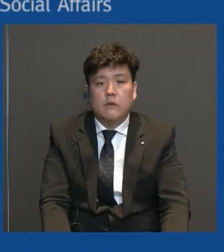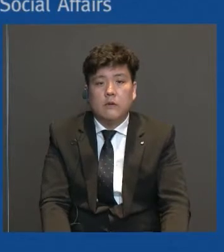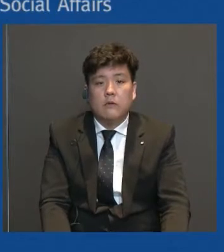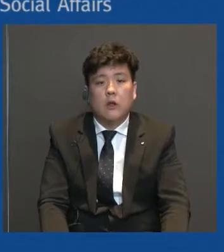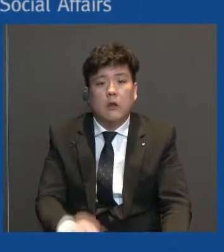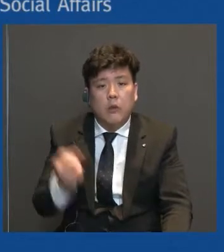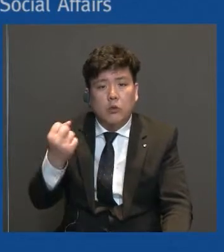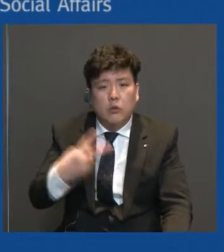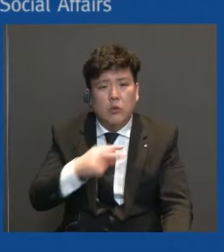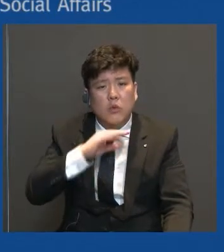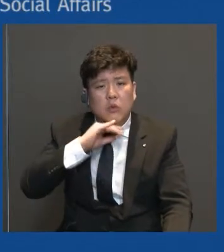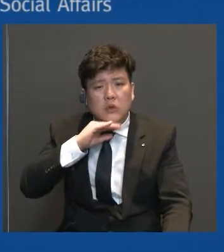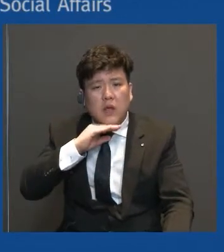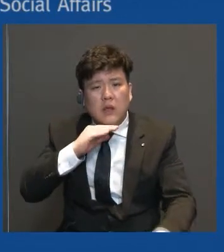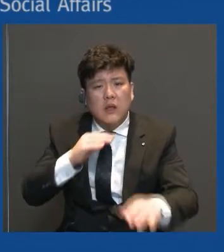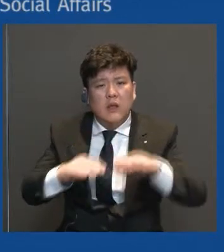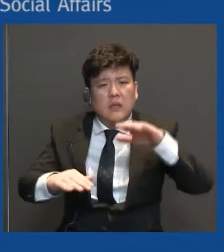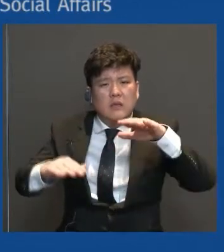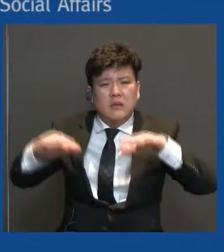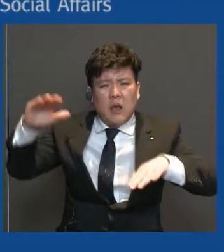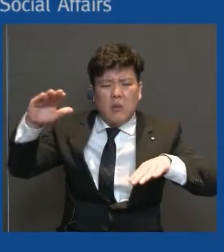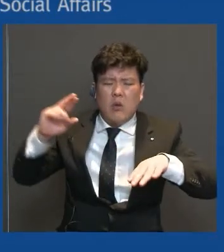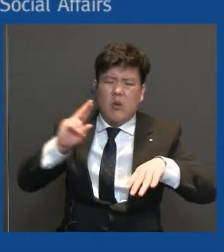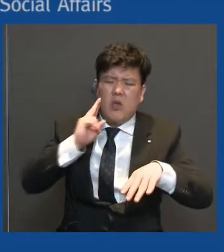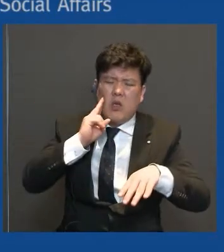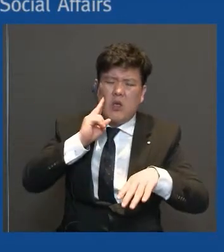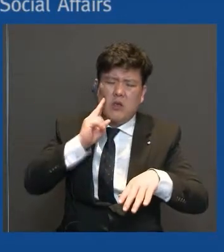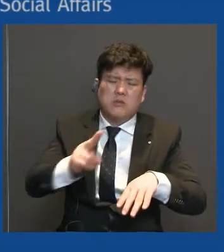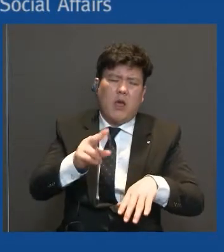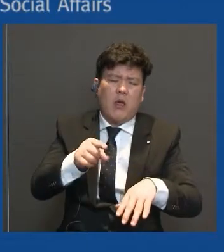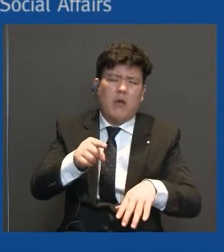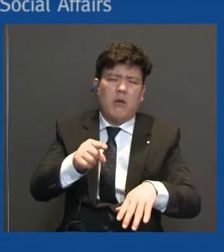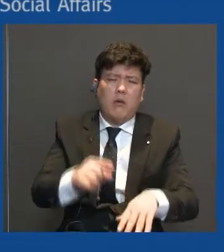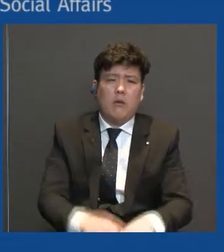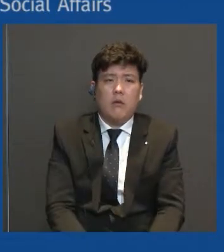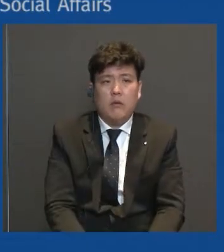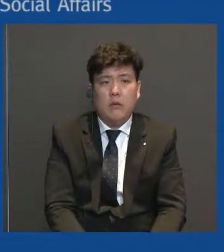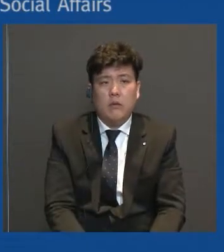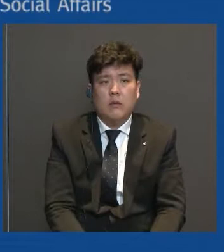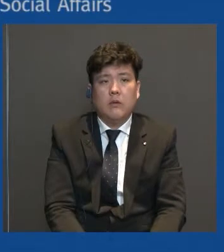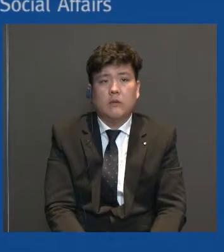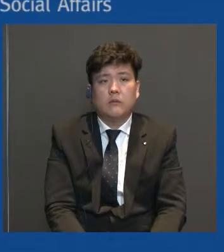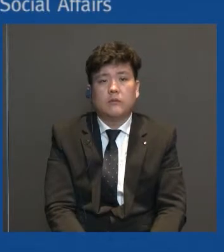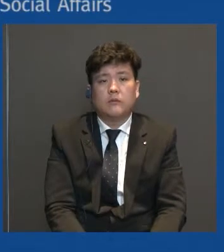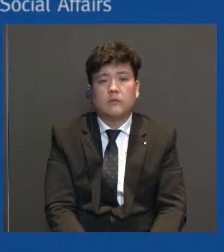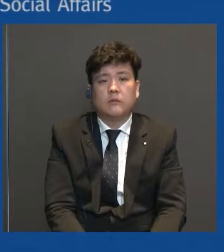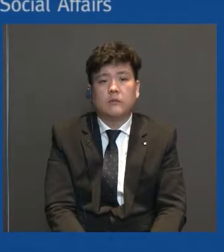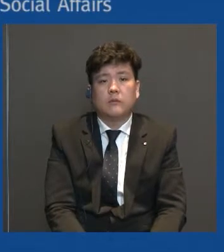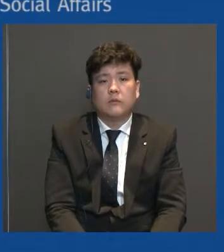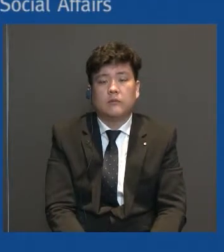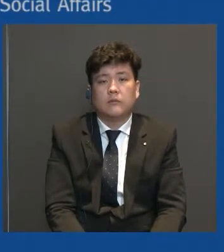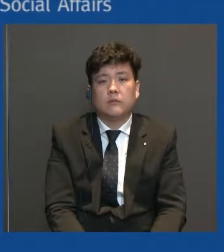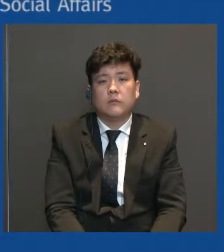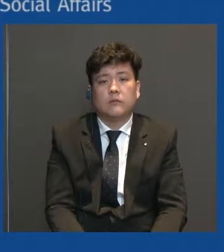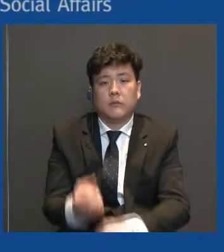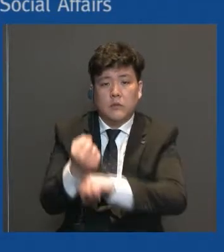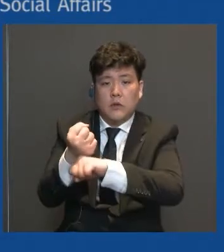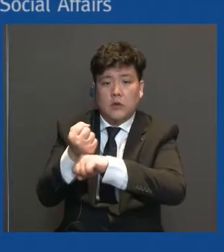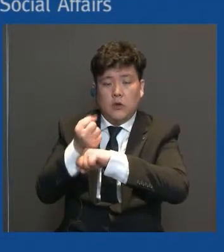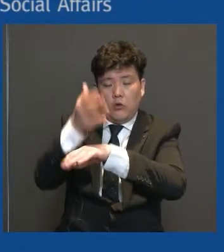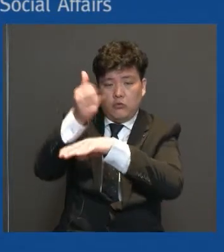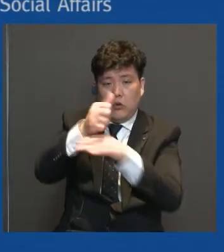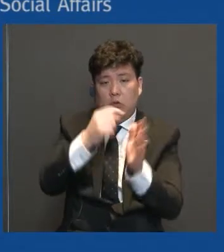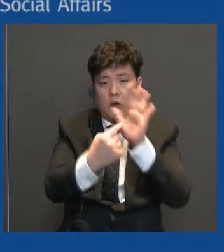pandemic. We have observed that age has been discriminatory used in medical care decisions